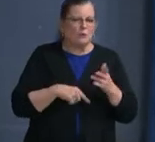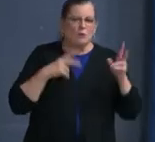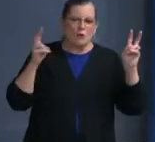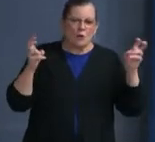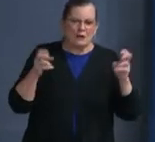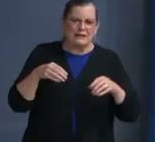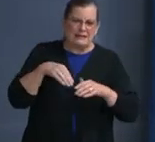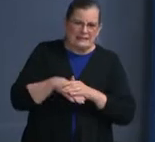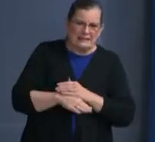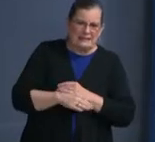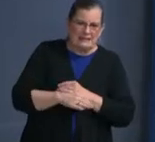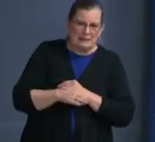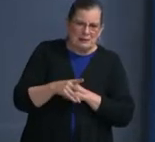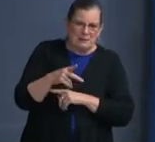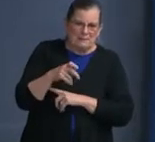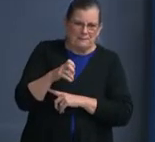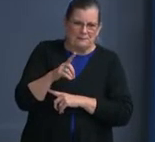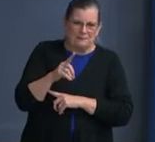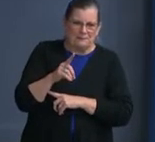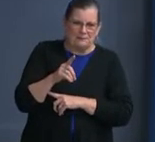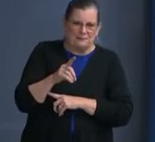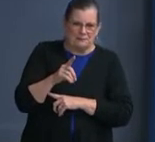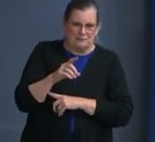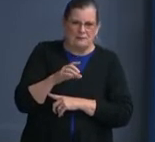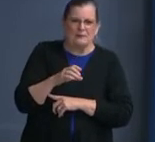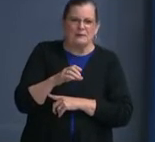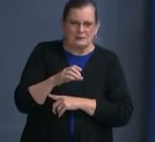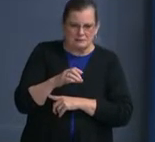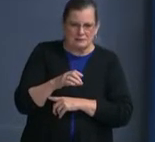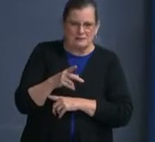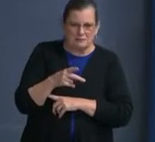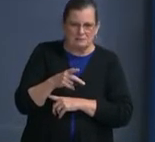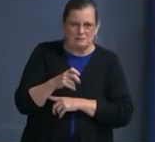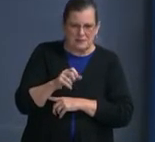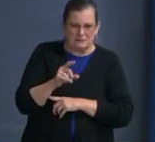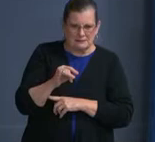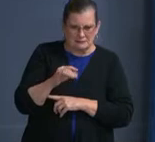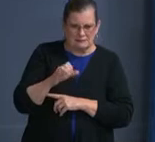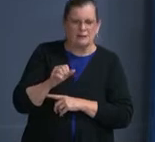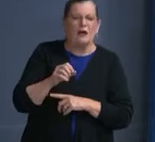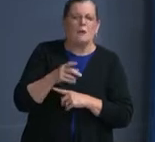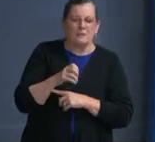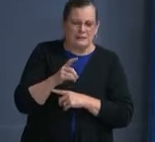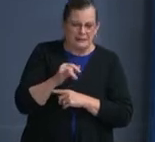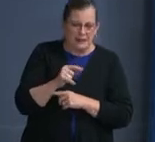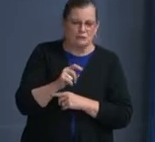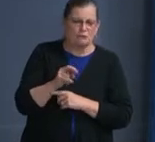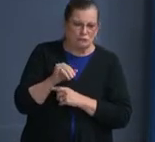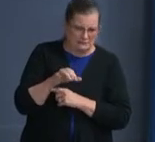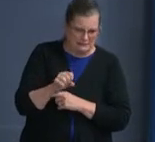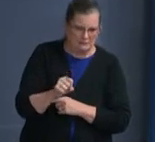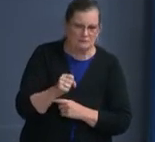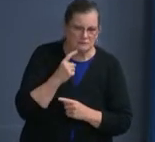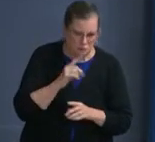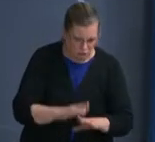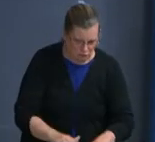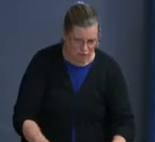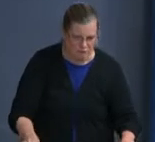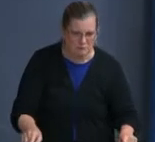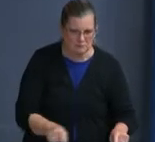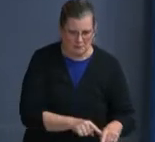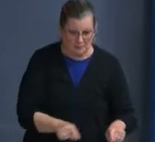or admit children who need an overnight stay. Because of this unique way of which our acute care hospitals or